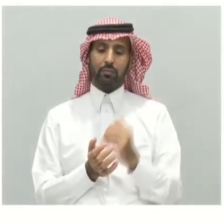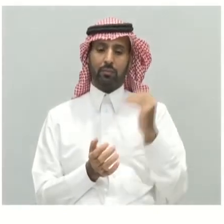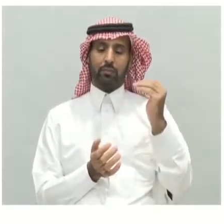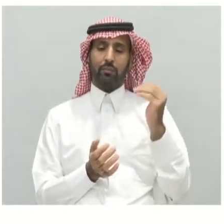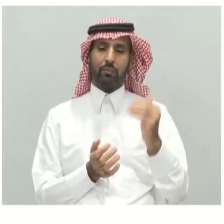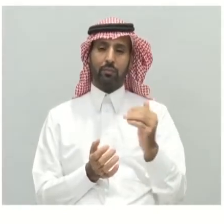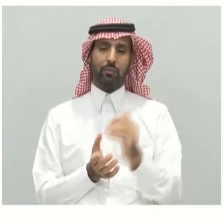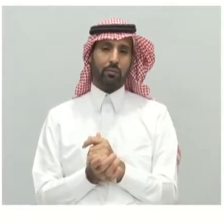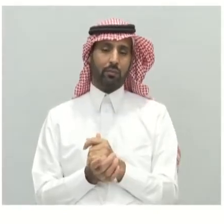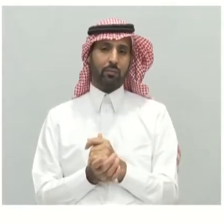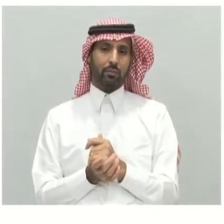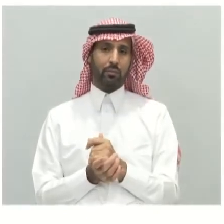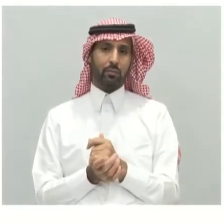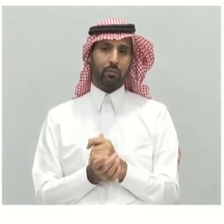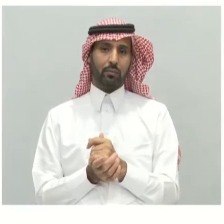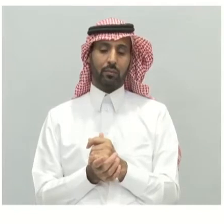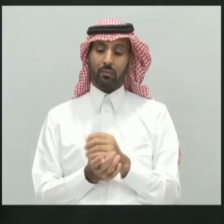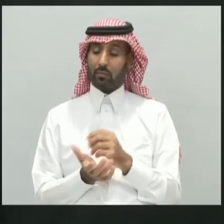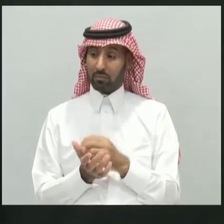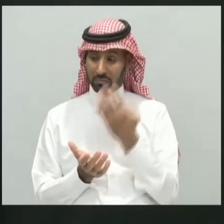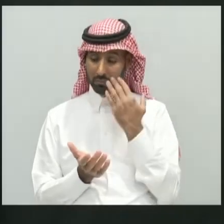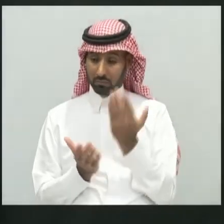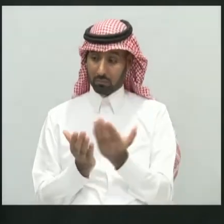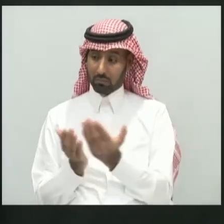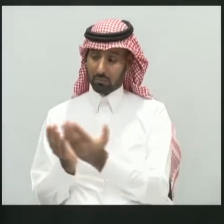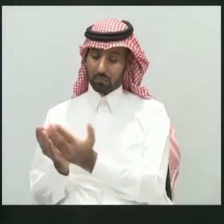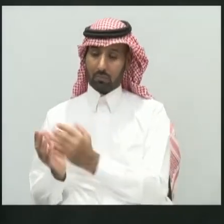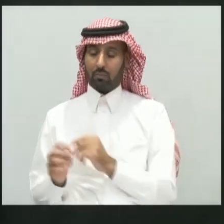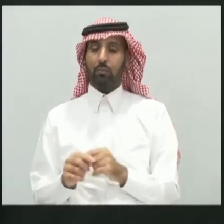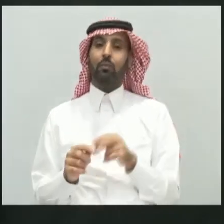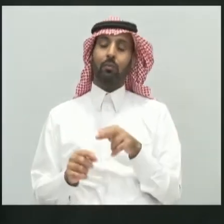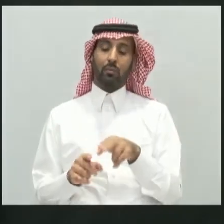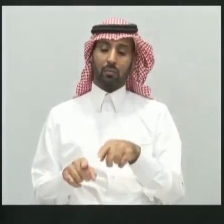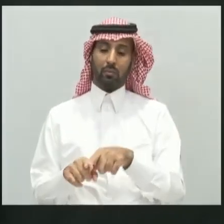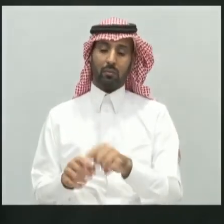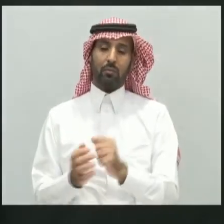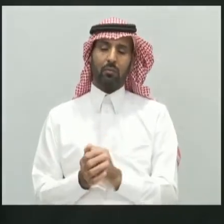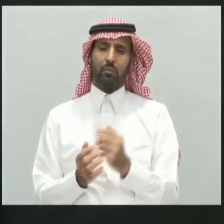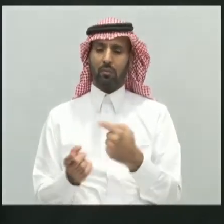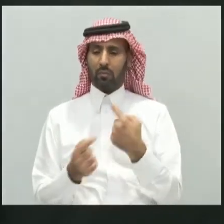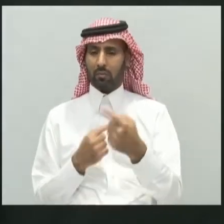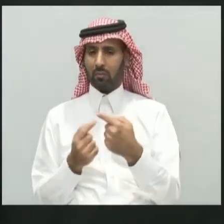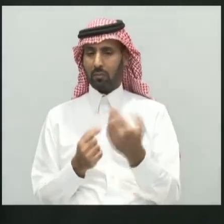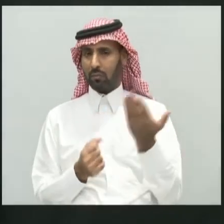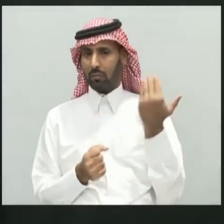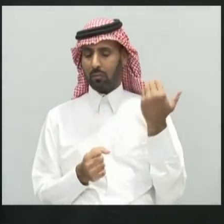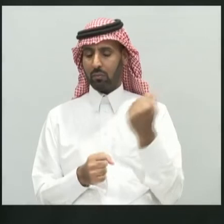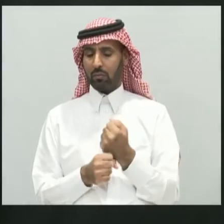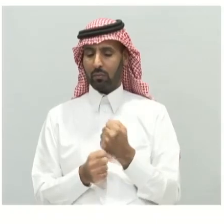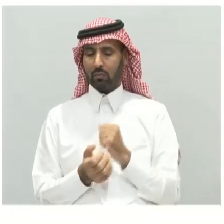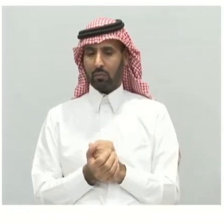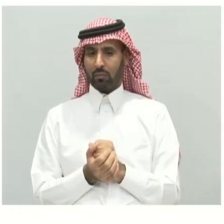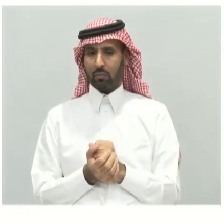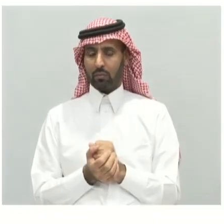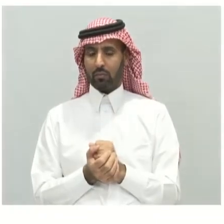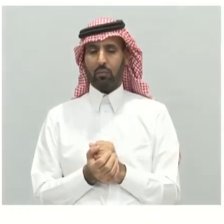And then share it with your friend. Tell your friends about your past. Okay? I have a